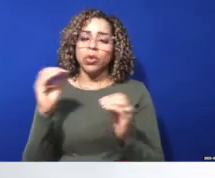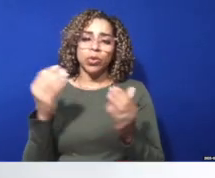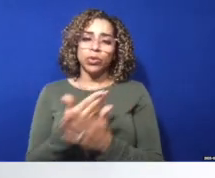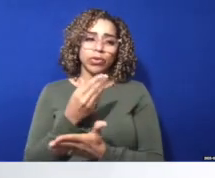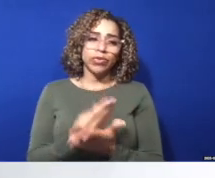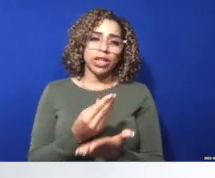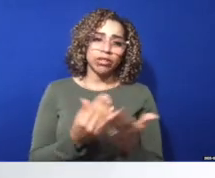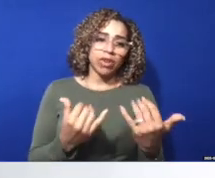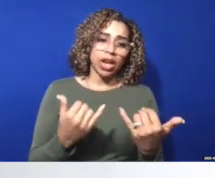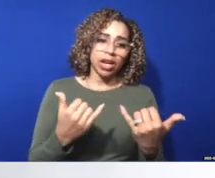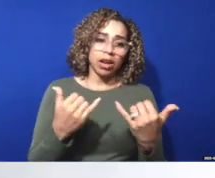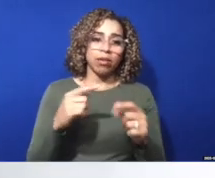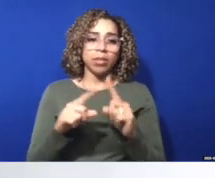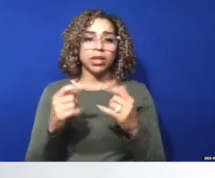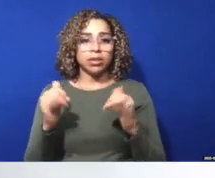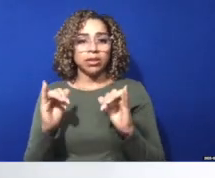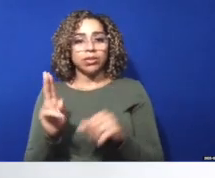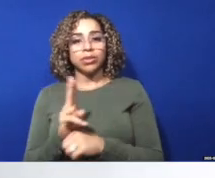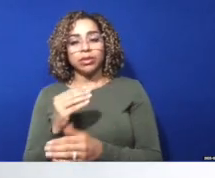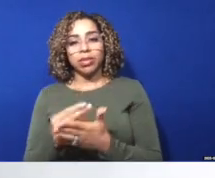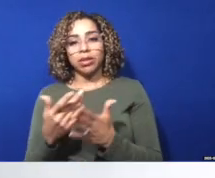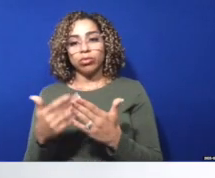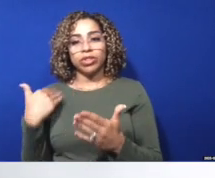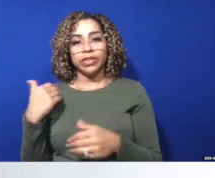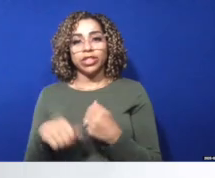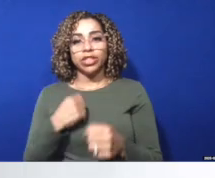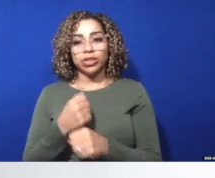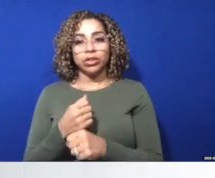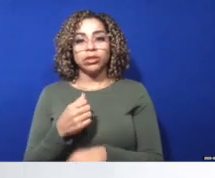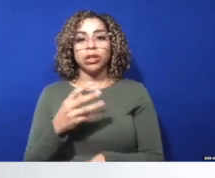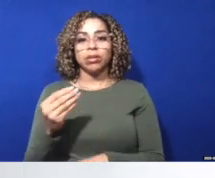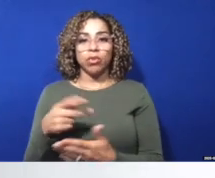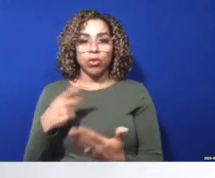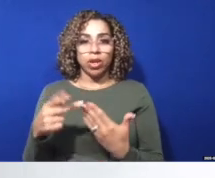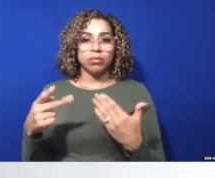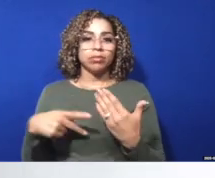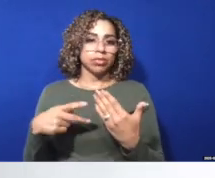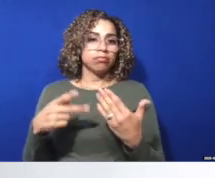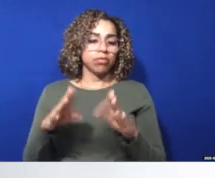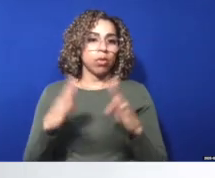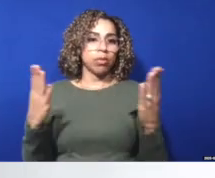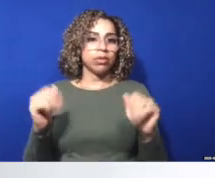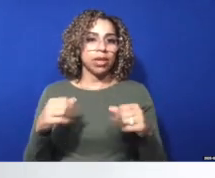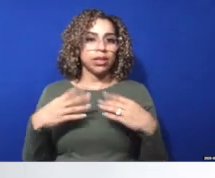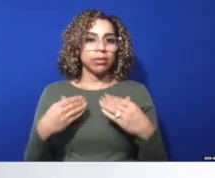still working through funding from previous years, and the programs are open to new applicants at this time.